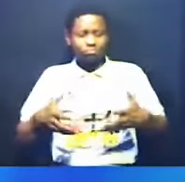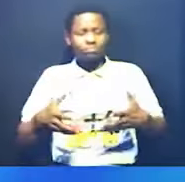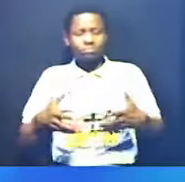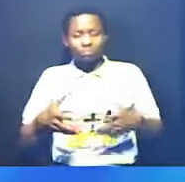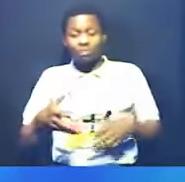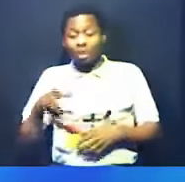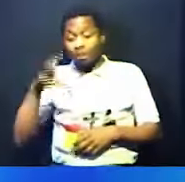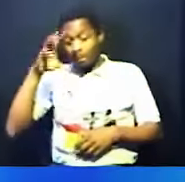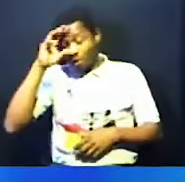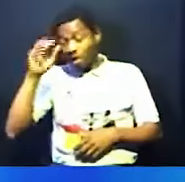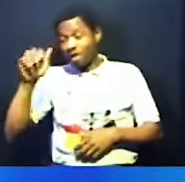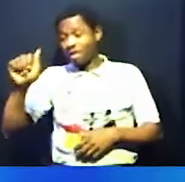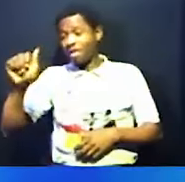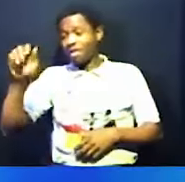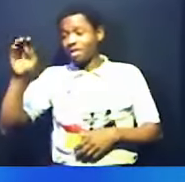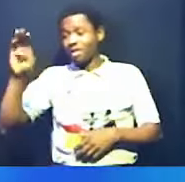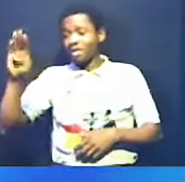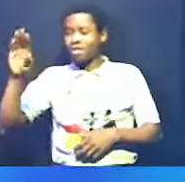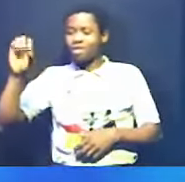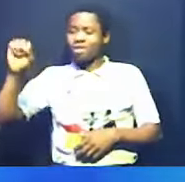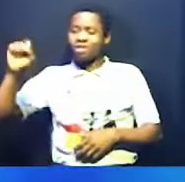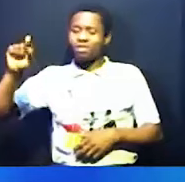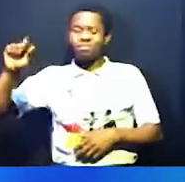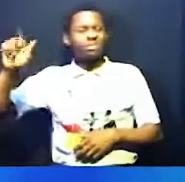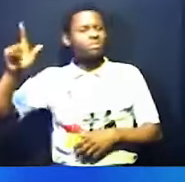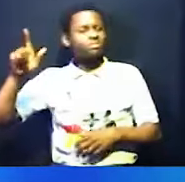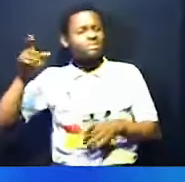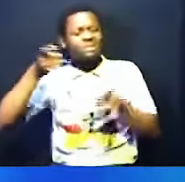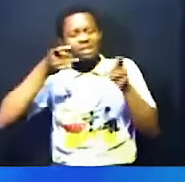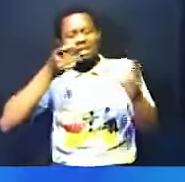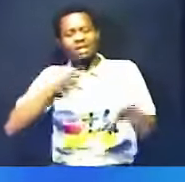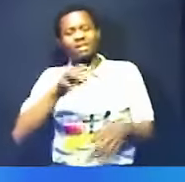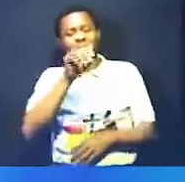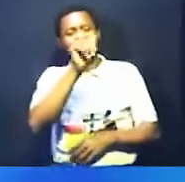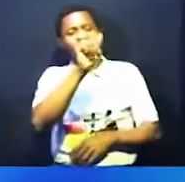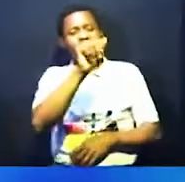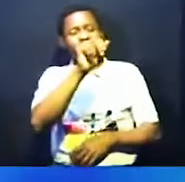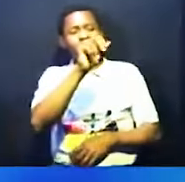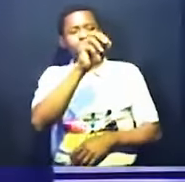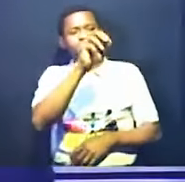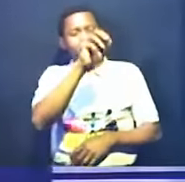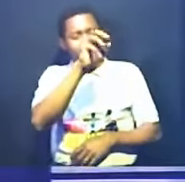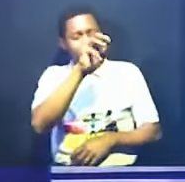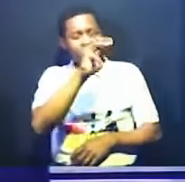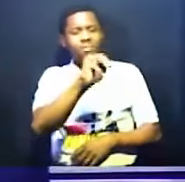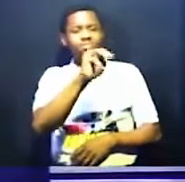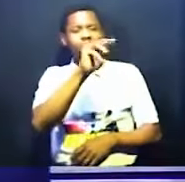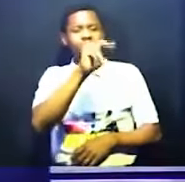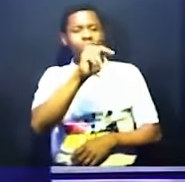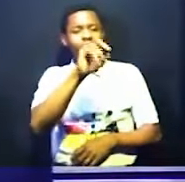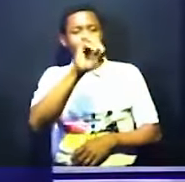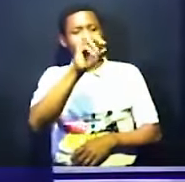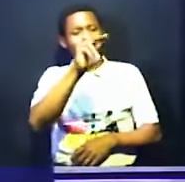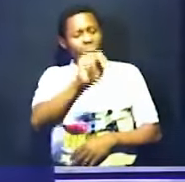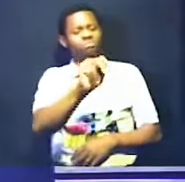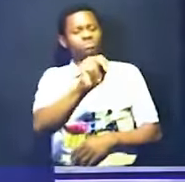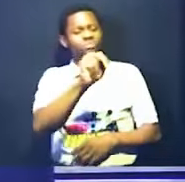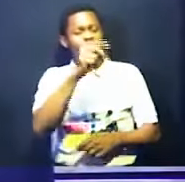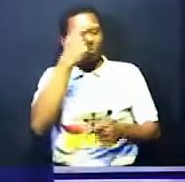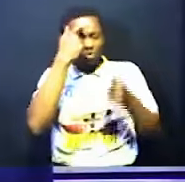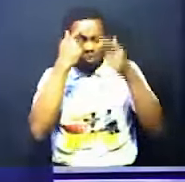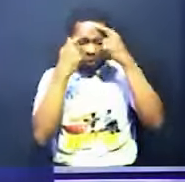Amnon because he had disgraced his sister Tamar. Na ohini David ete